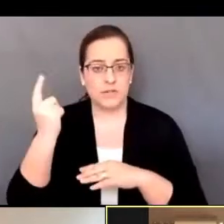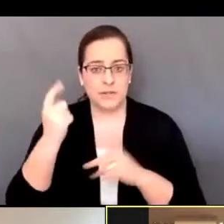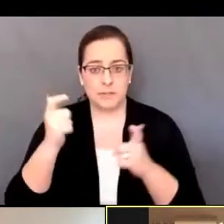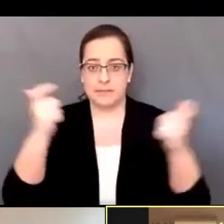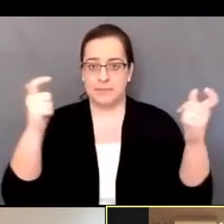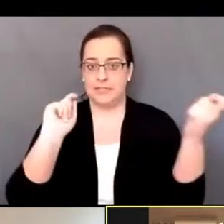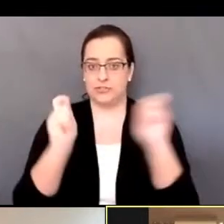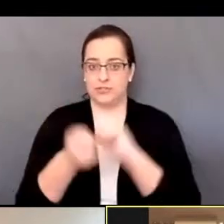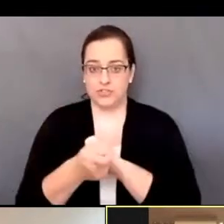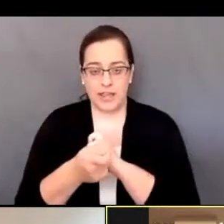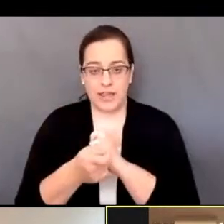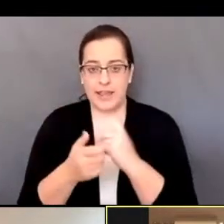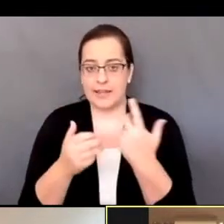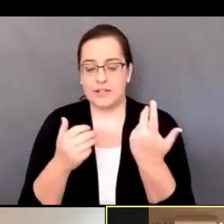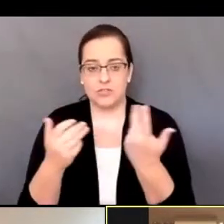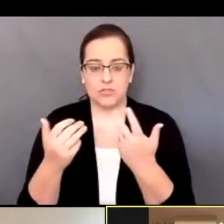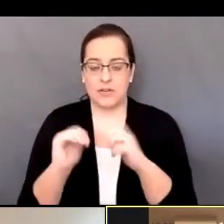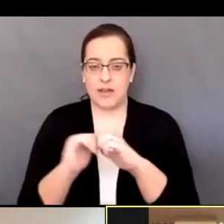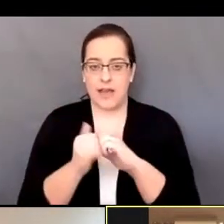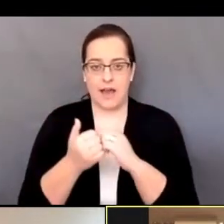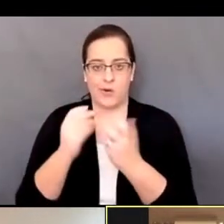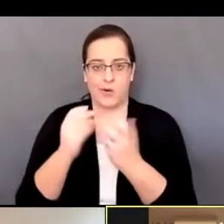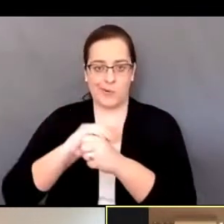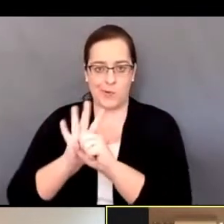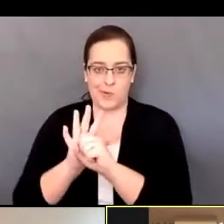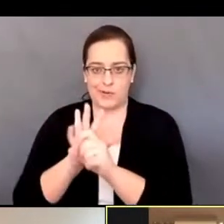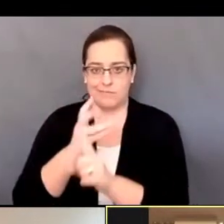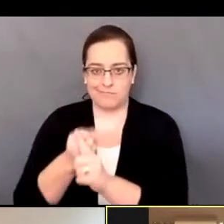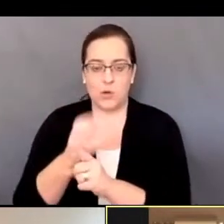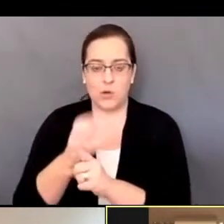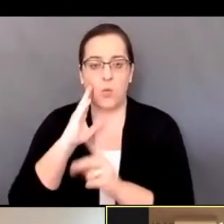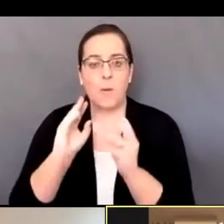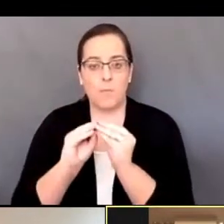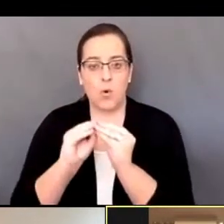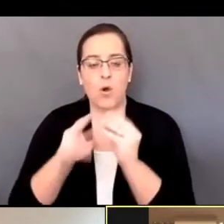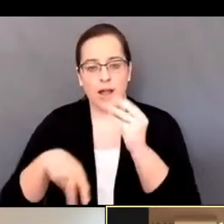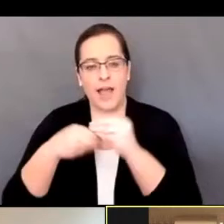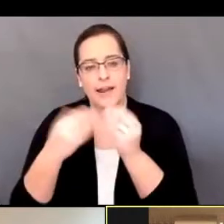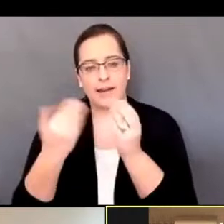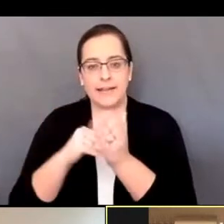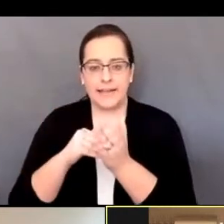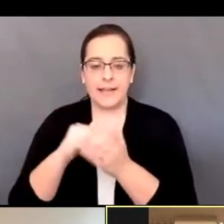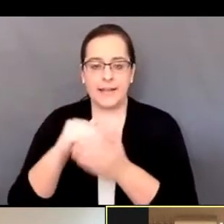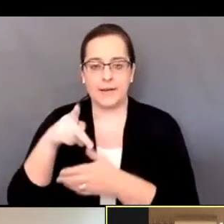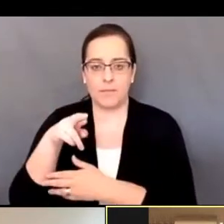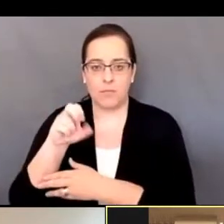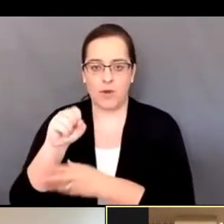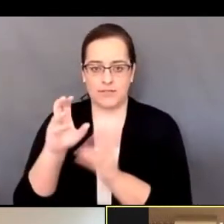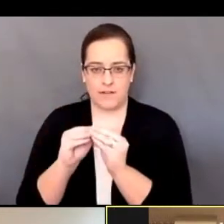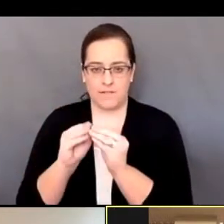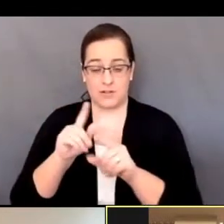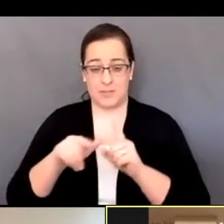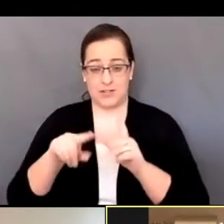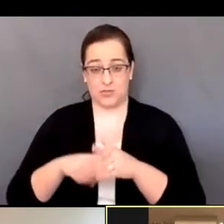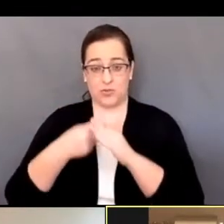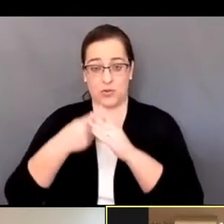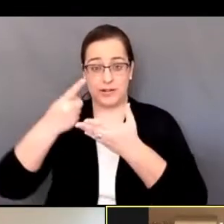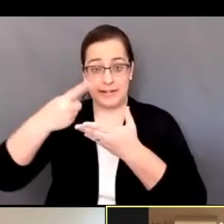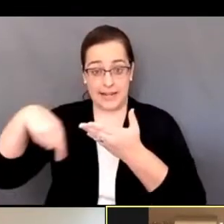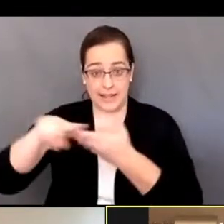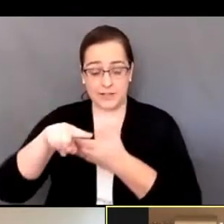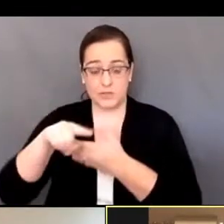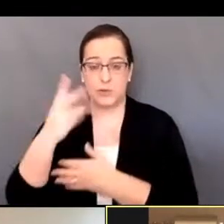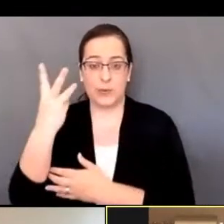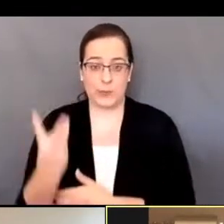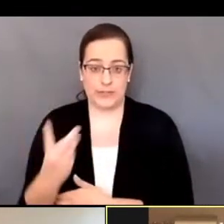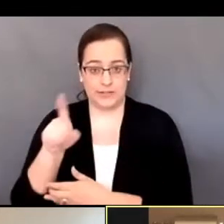how coronavirus is being experienced in our area, we'll do more press conferences if necessary. But starting next week, we're going to be having press conferences on Wednesdays only.